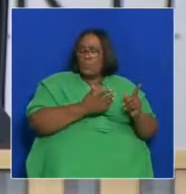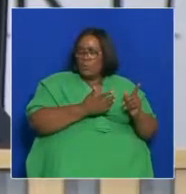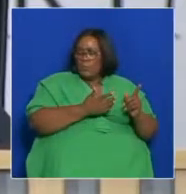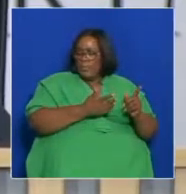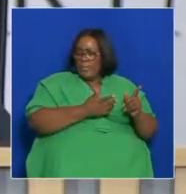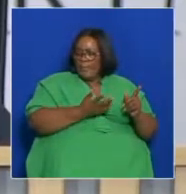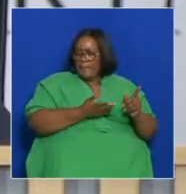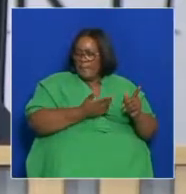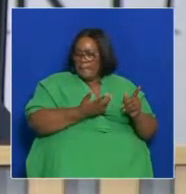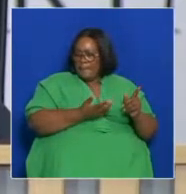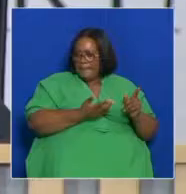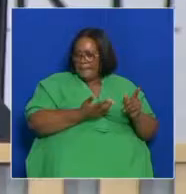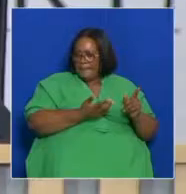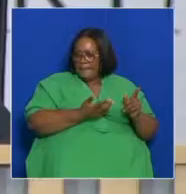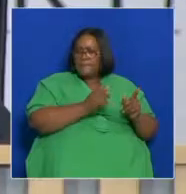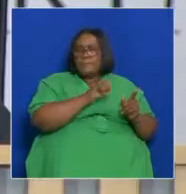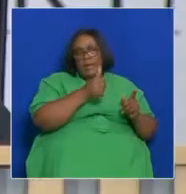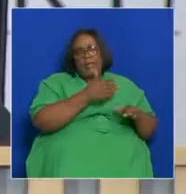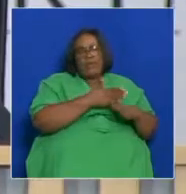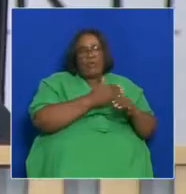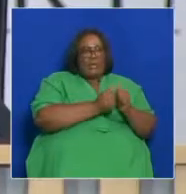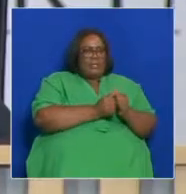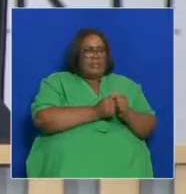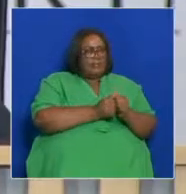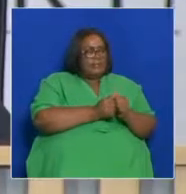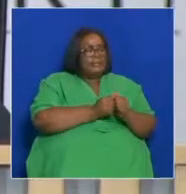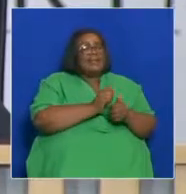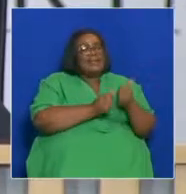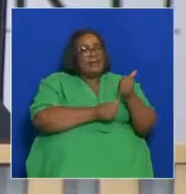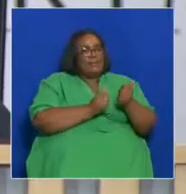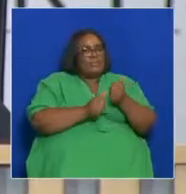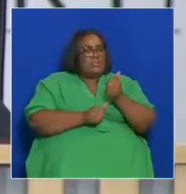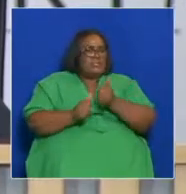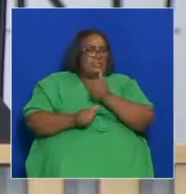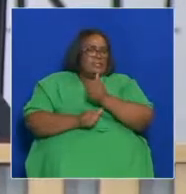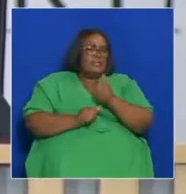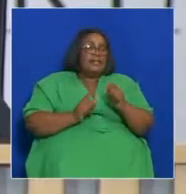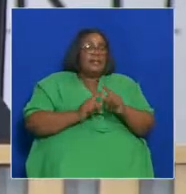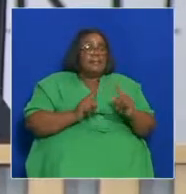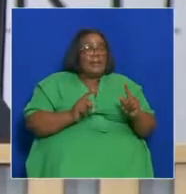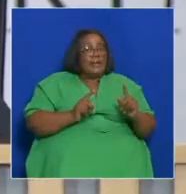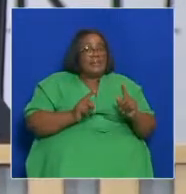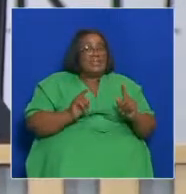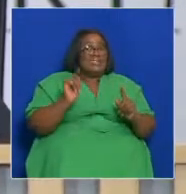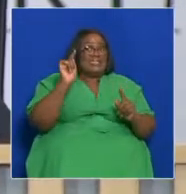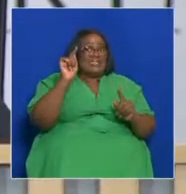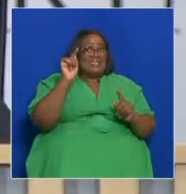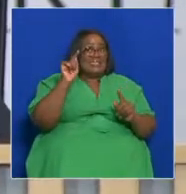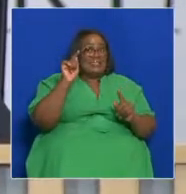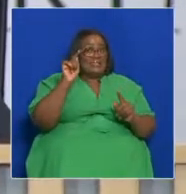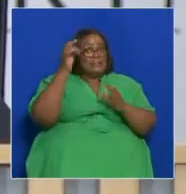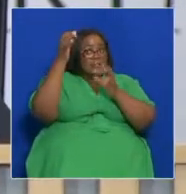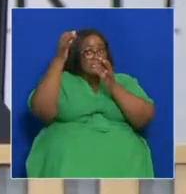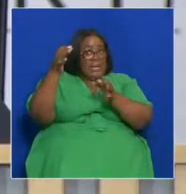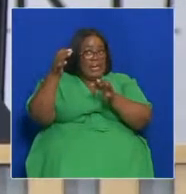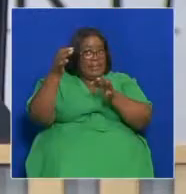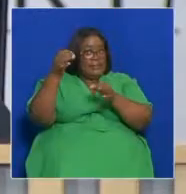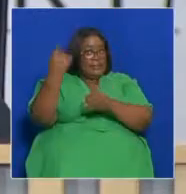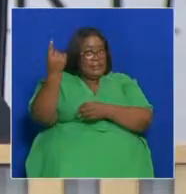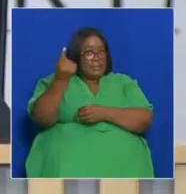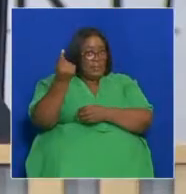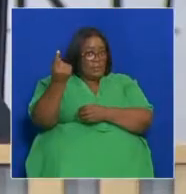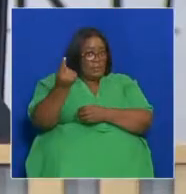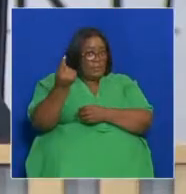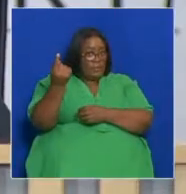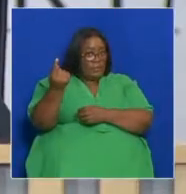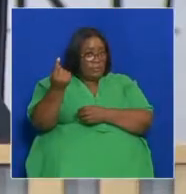my other colleagues, the deputies. But those that she made decisions on, that's where